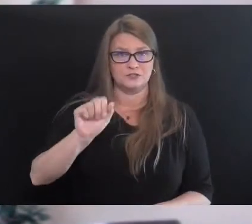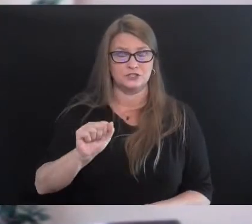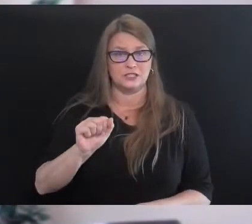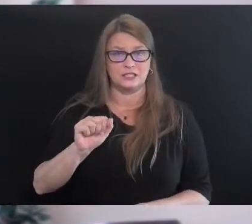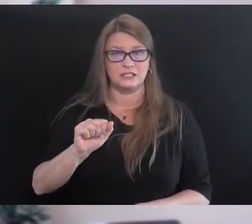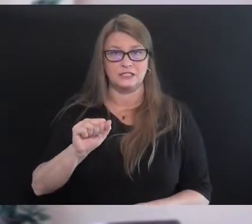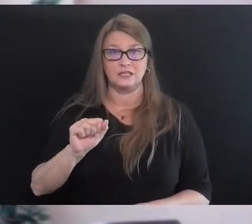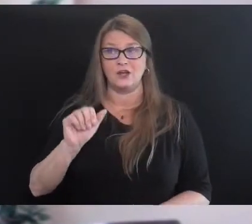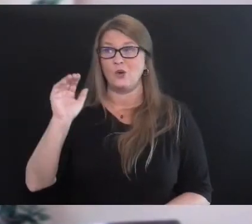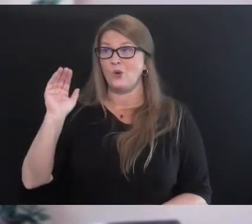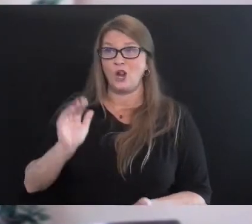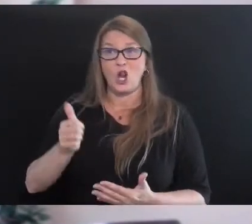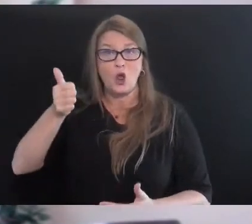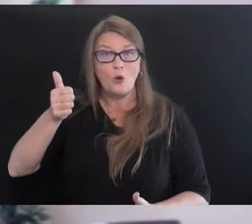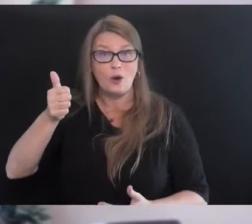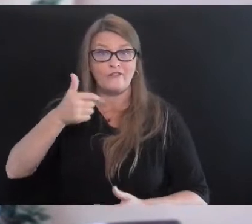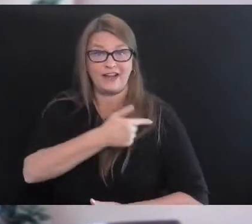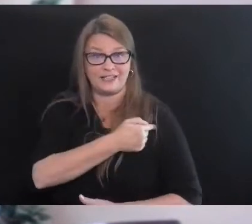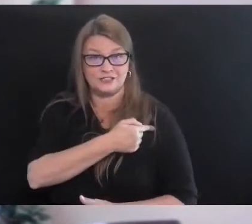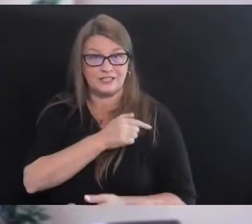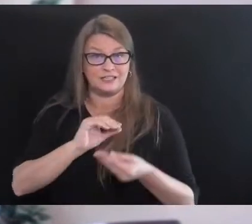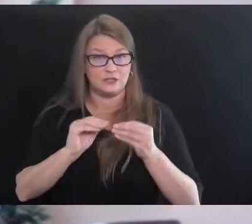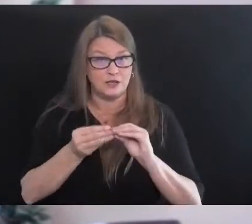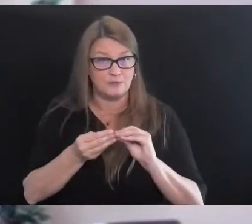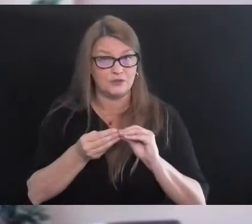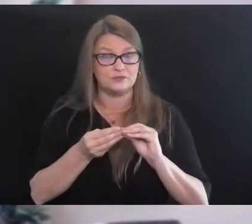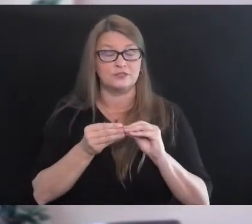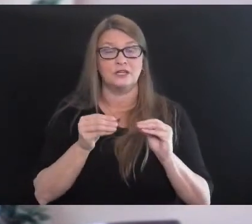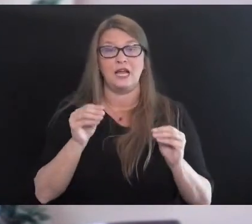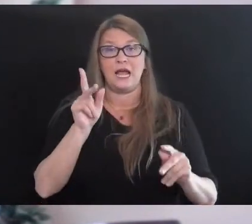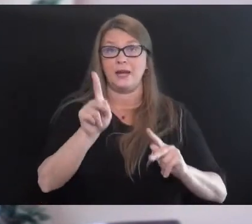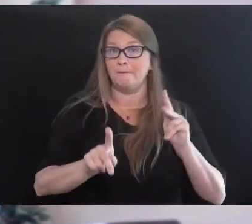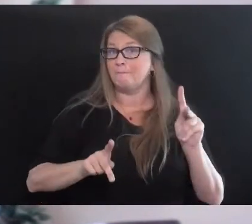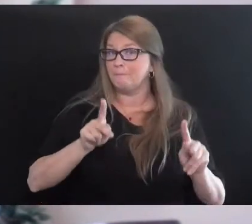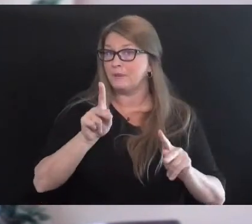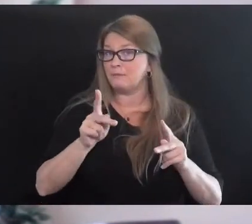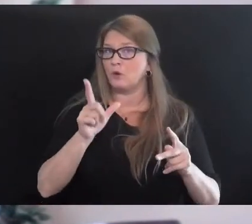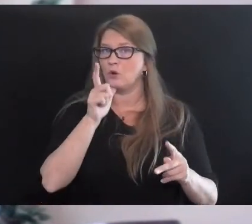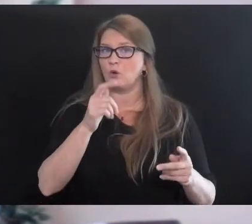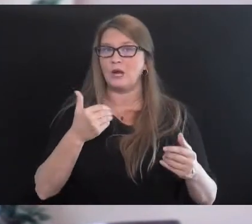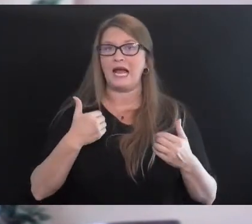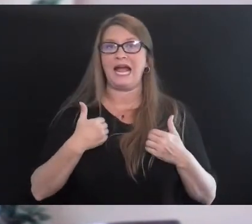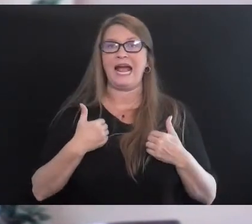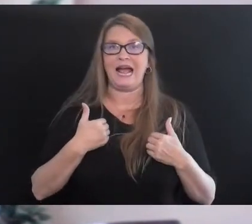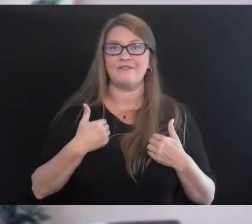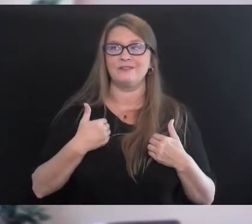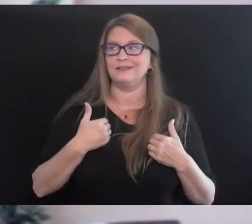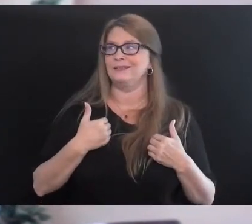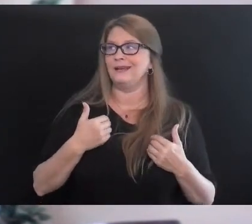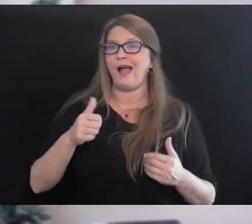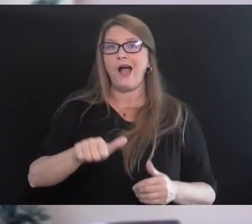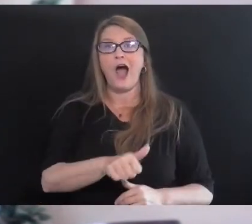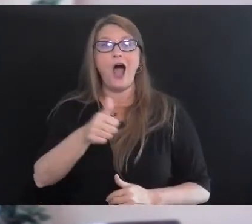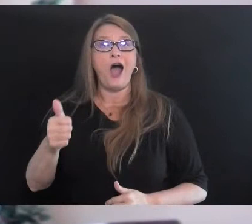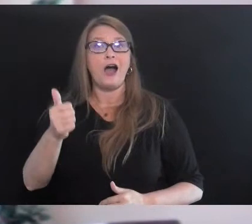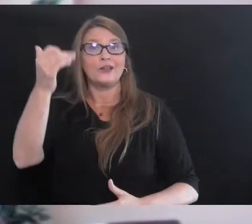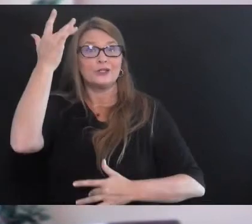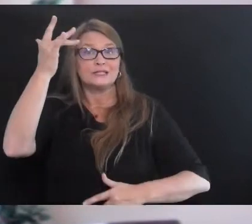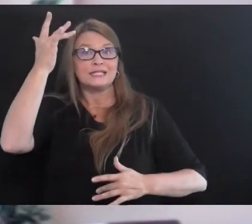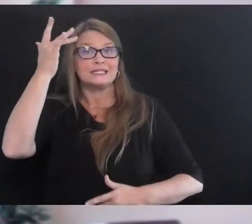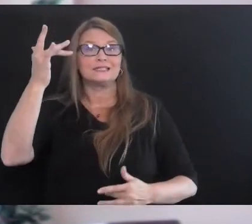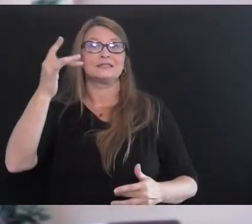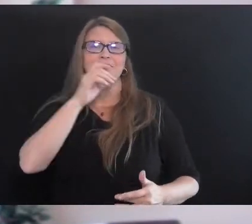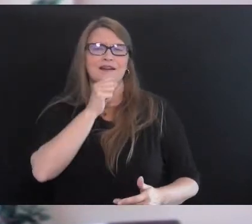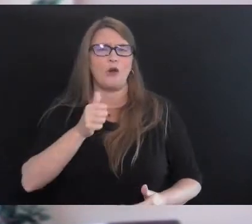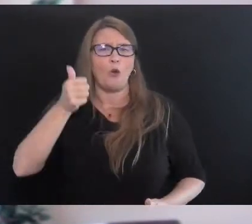lower vaccination rates, and also in people that are naturally older and sicker, then we anticipate that